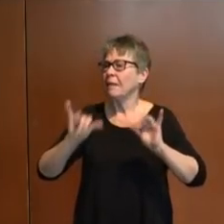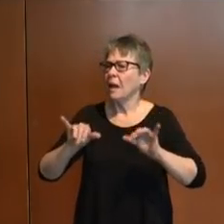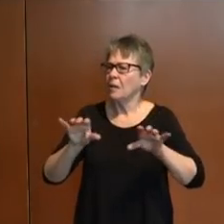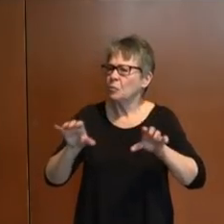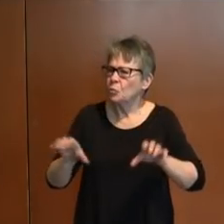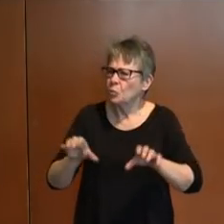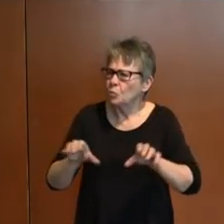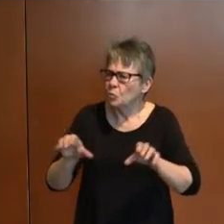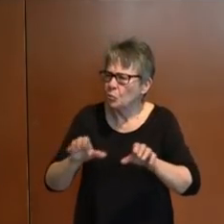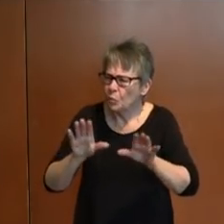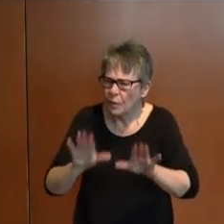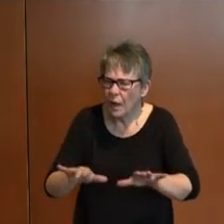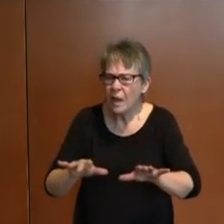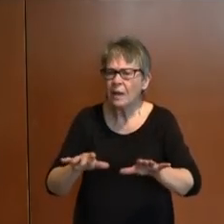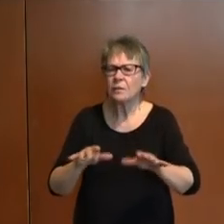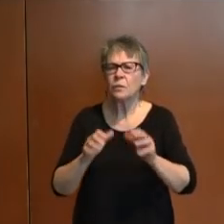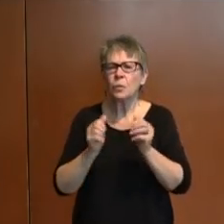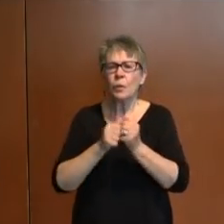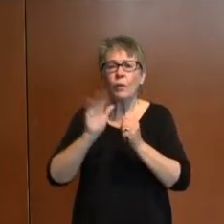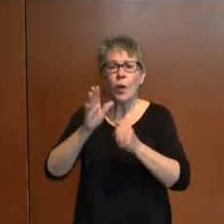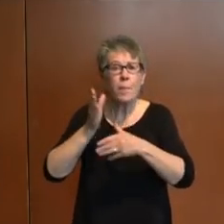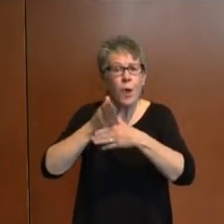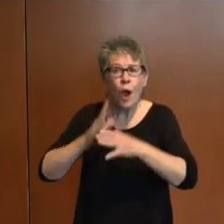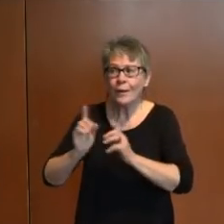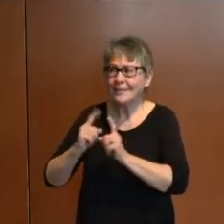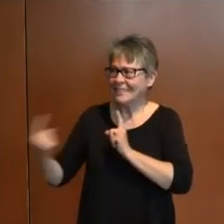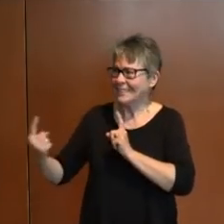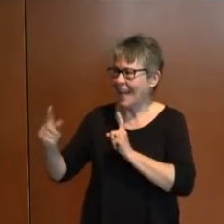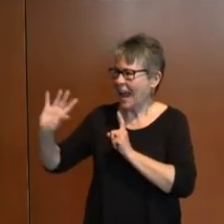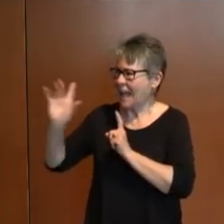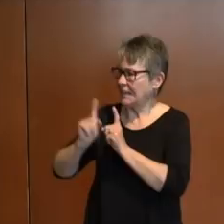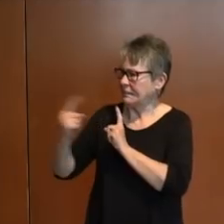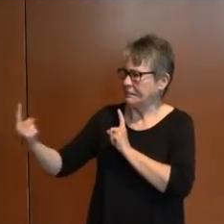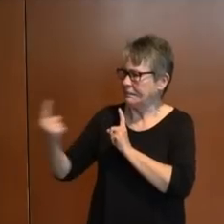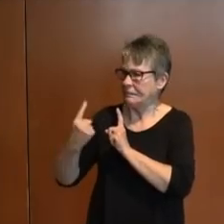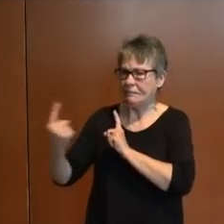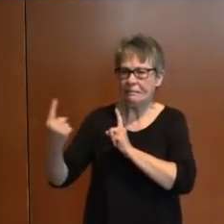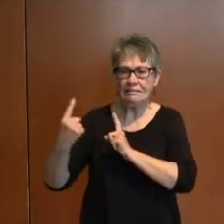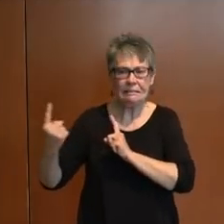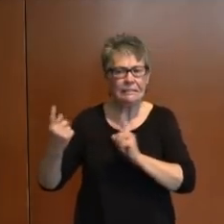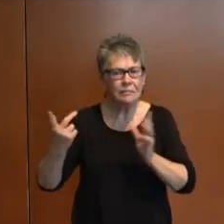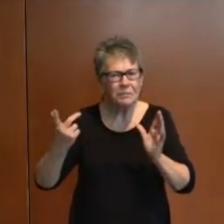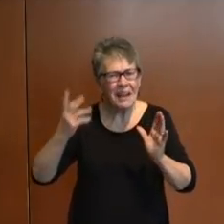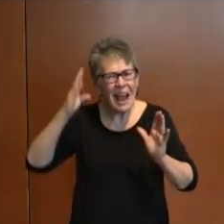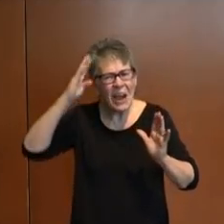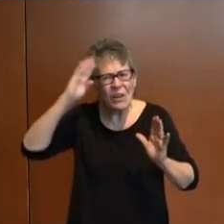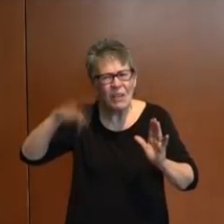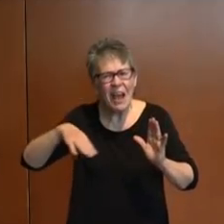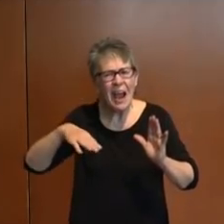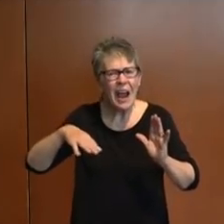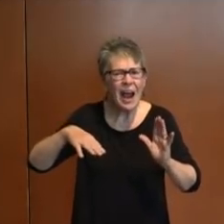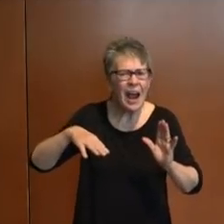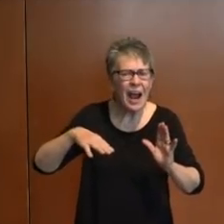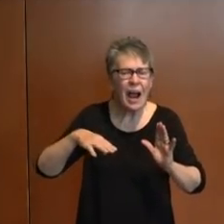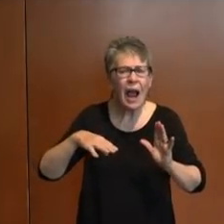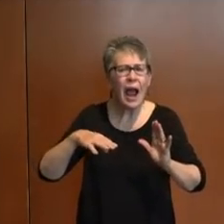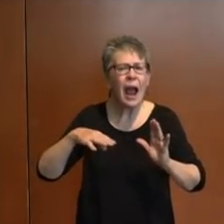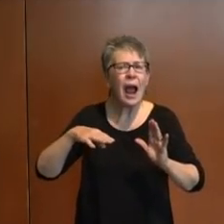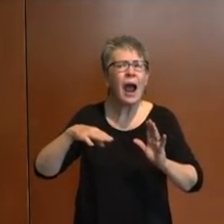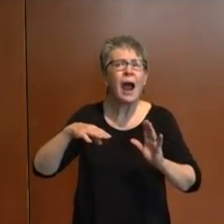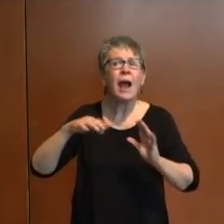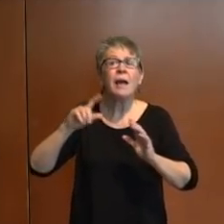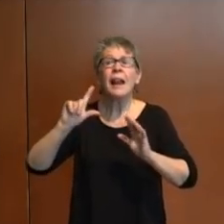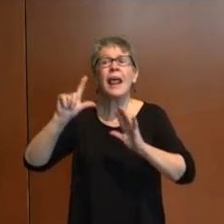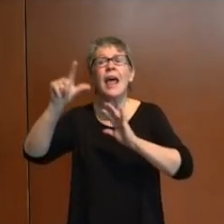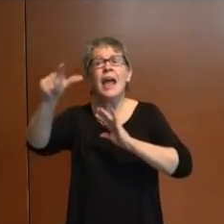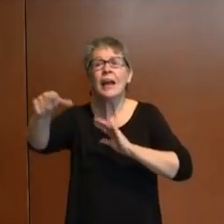be for naught. You will look back on this. I know this. If we stay to it, folks, if we stay together,